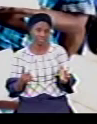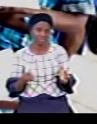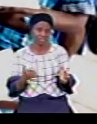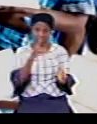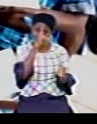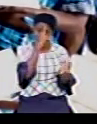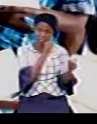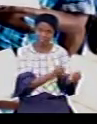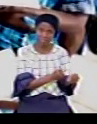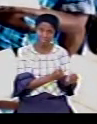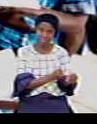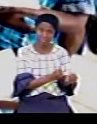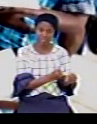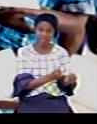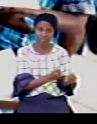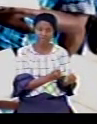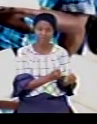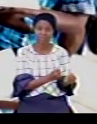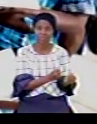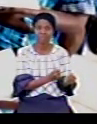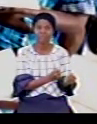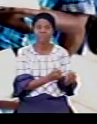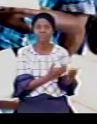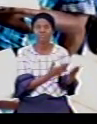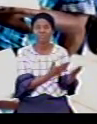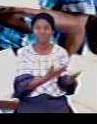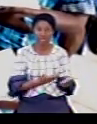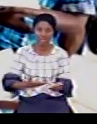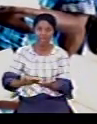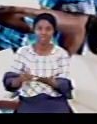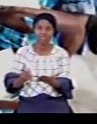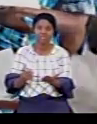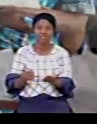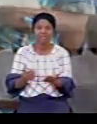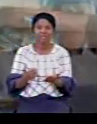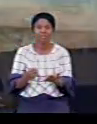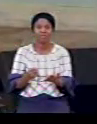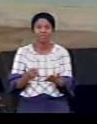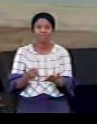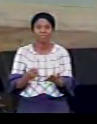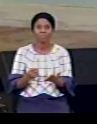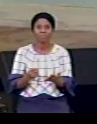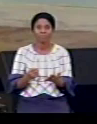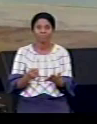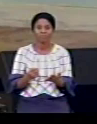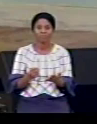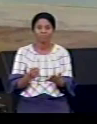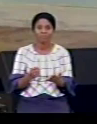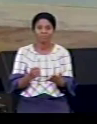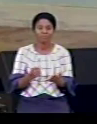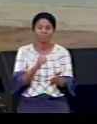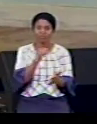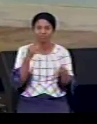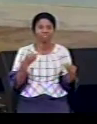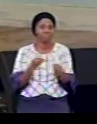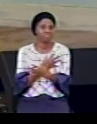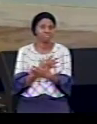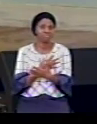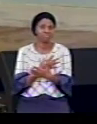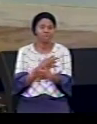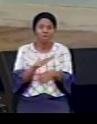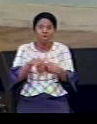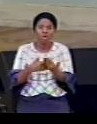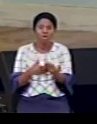Faith calms all fright. You're afraid. All that